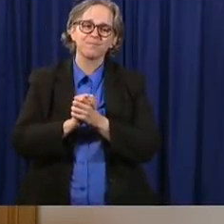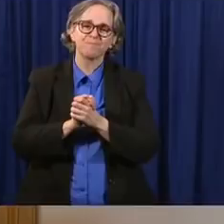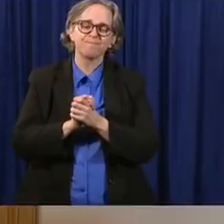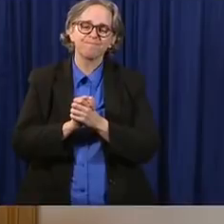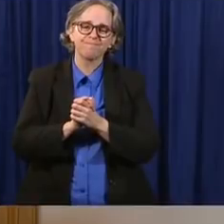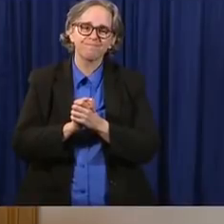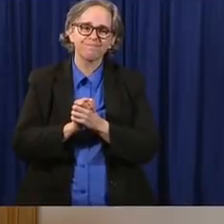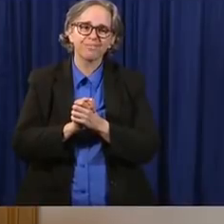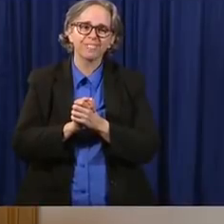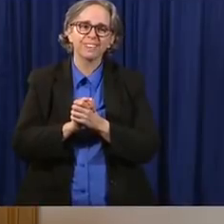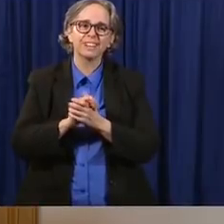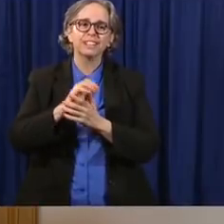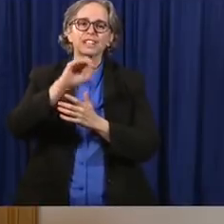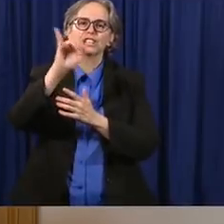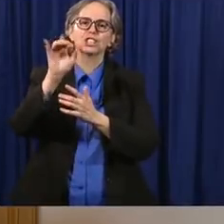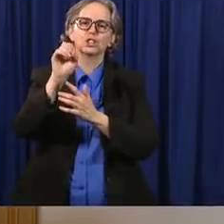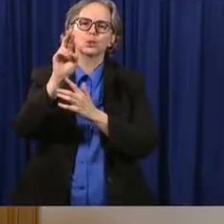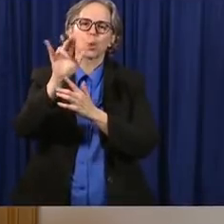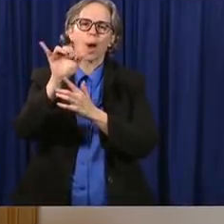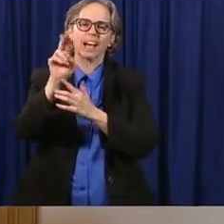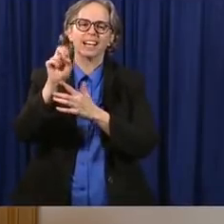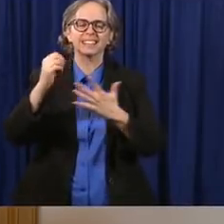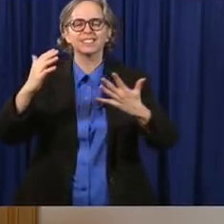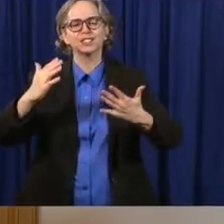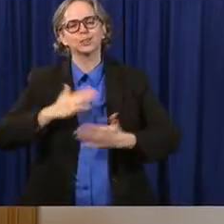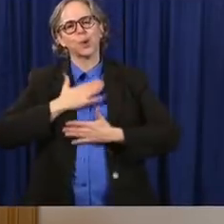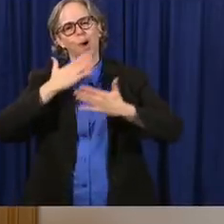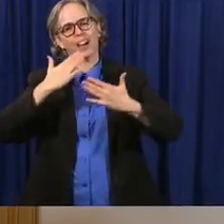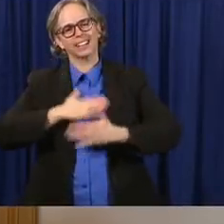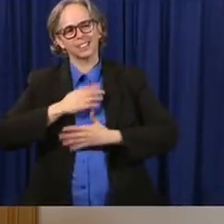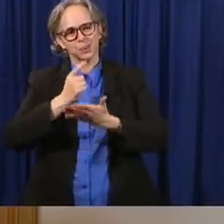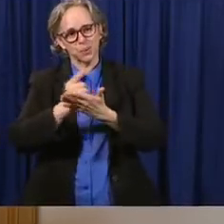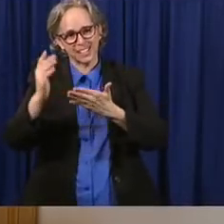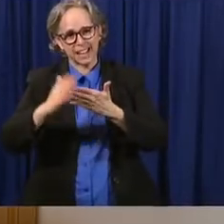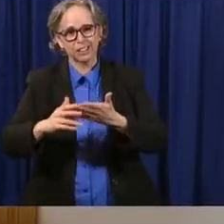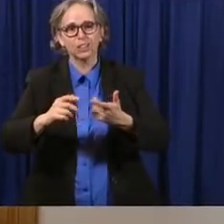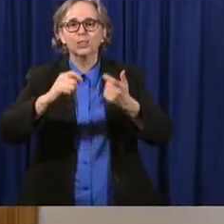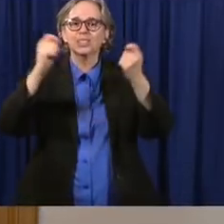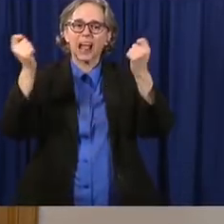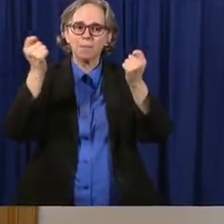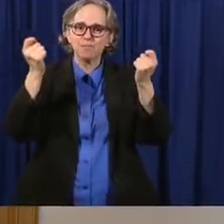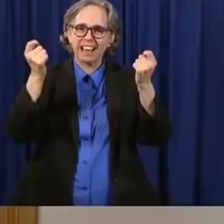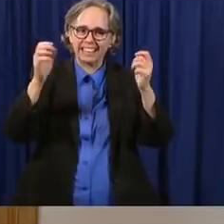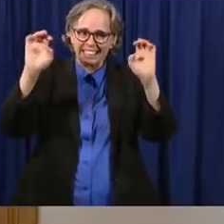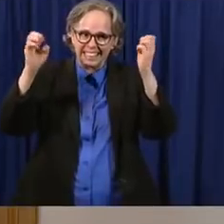joyous weekend. Those who celebrate Easter, a joyous Easter.